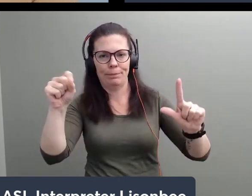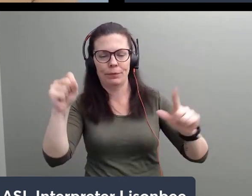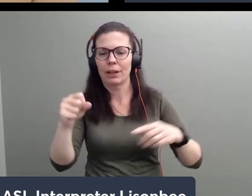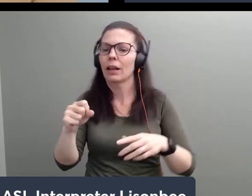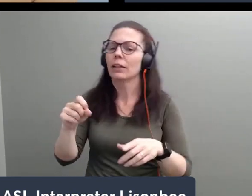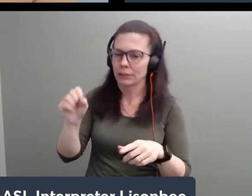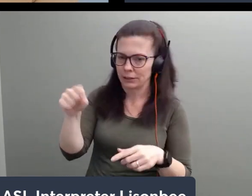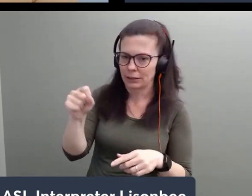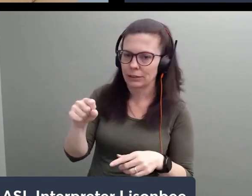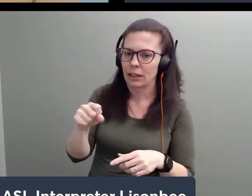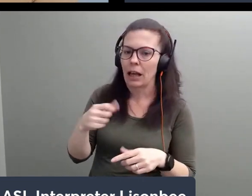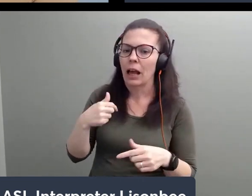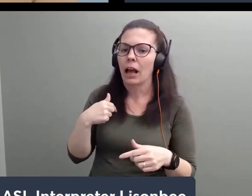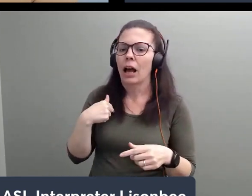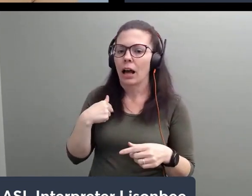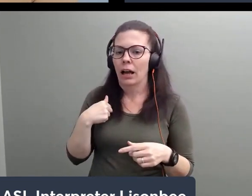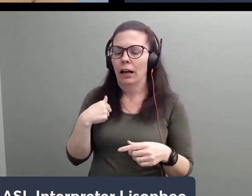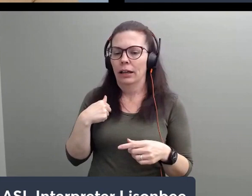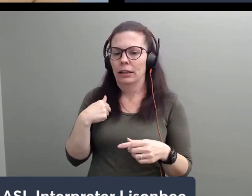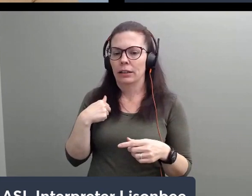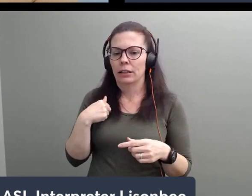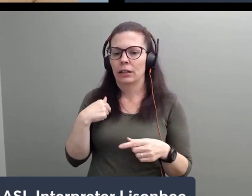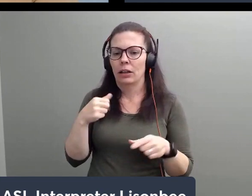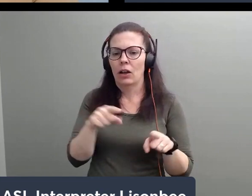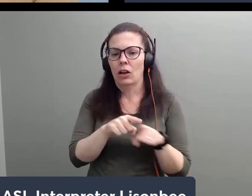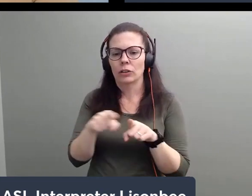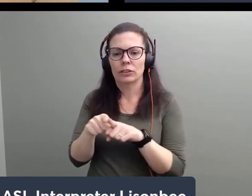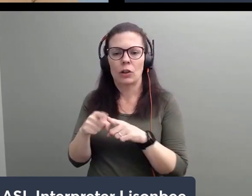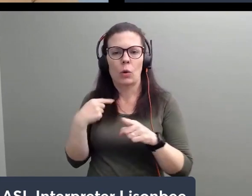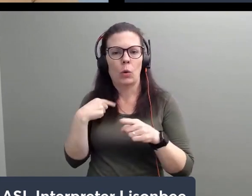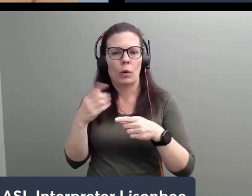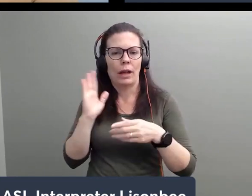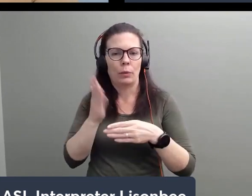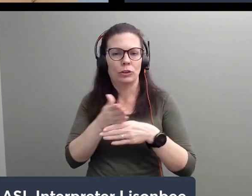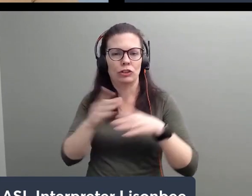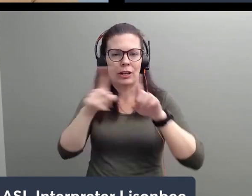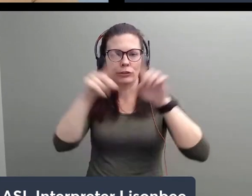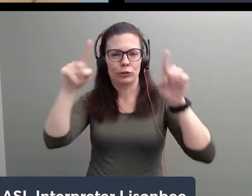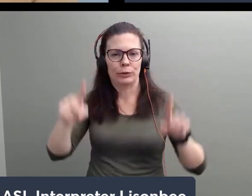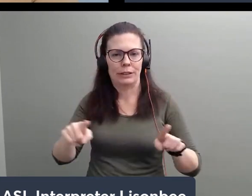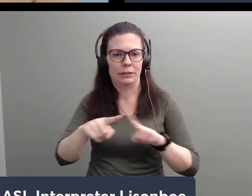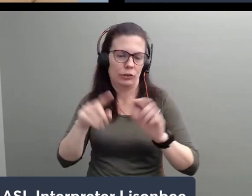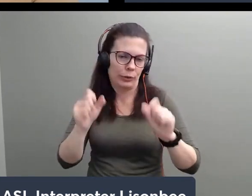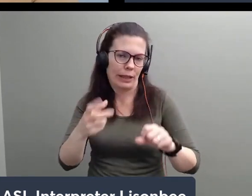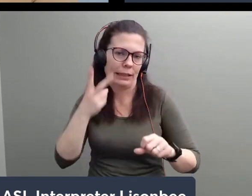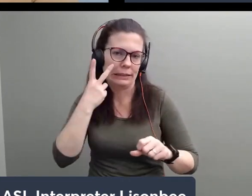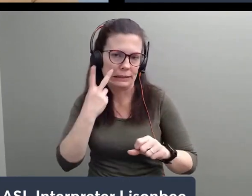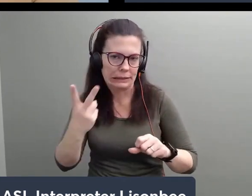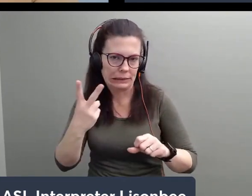nevertheless, I am planning, as I plan to share my screen, you should be able to see the